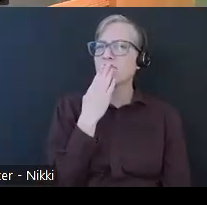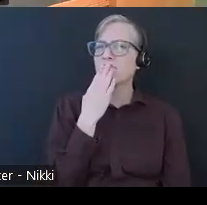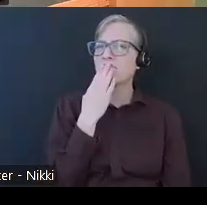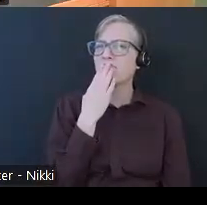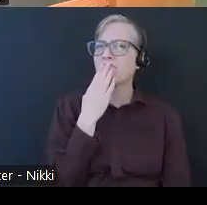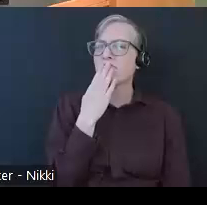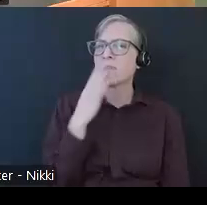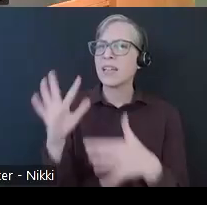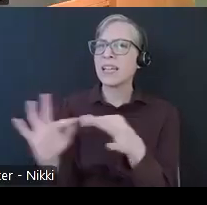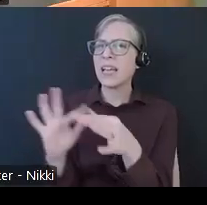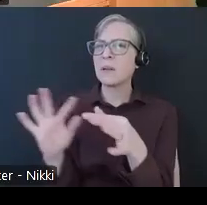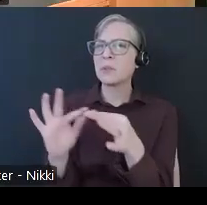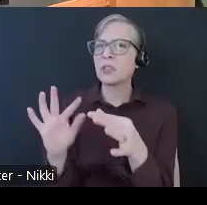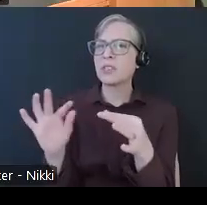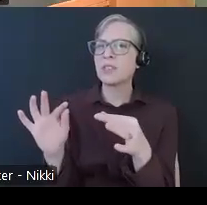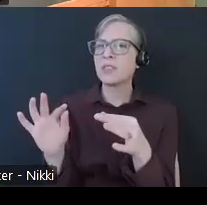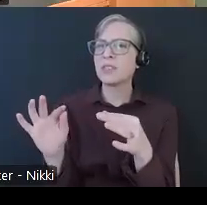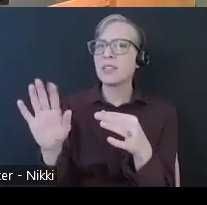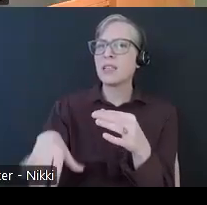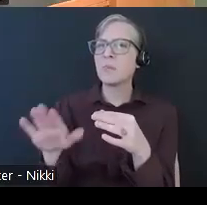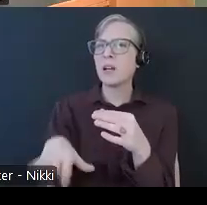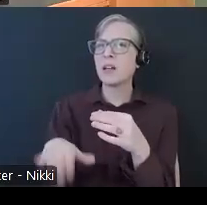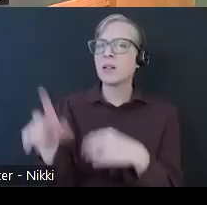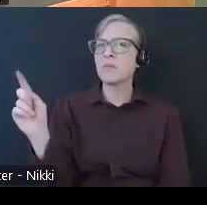captions at the bottom. Thank you.